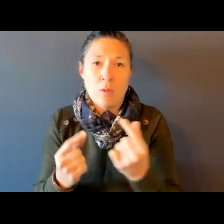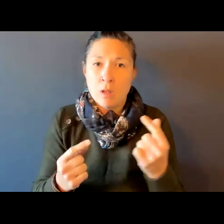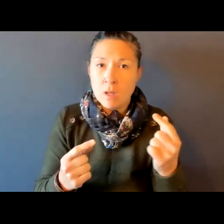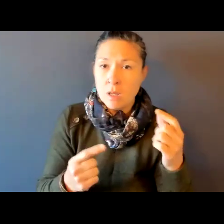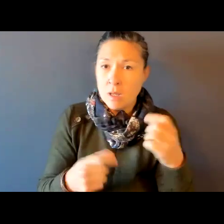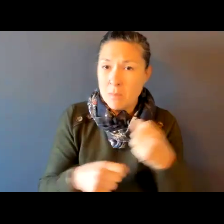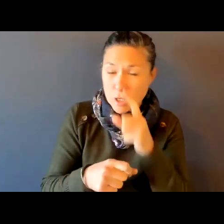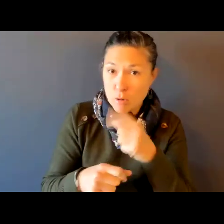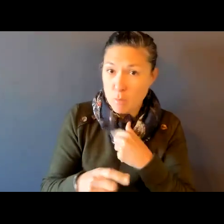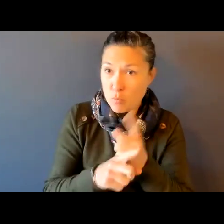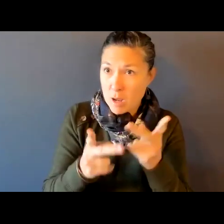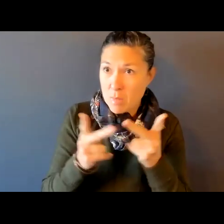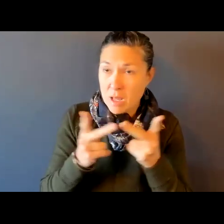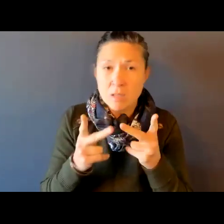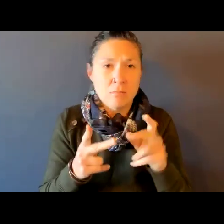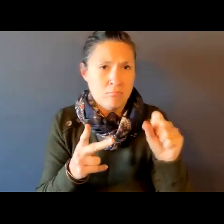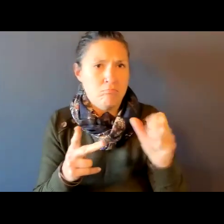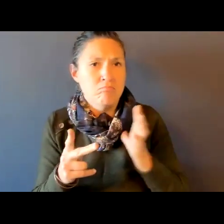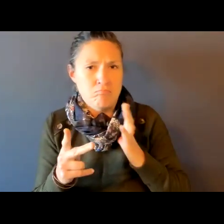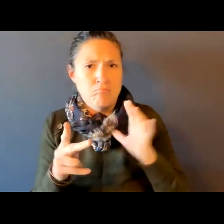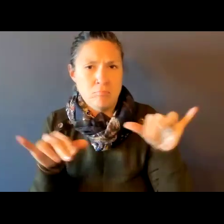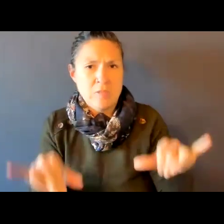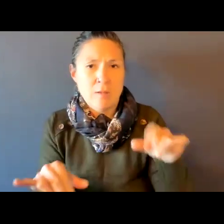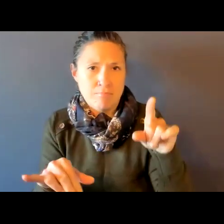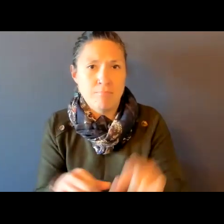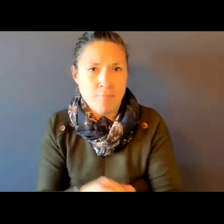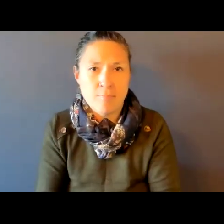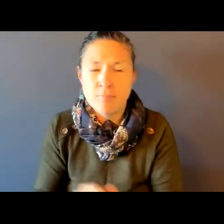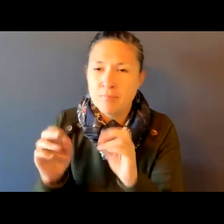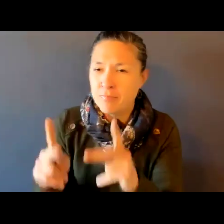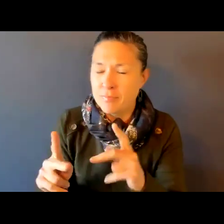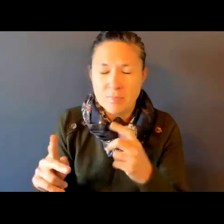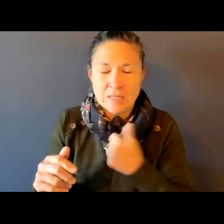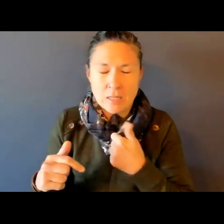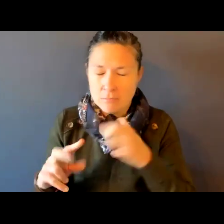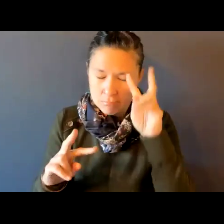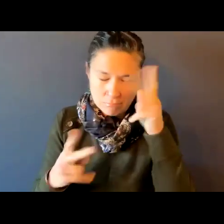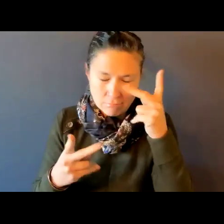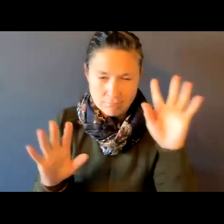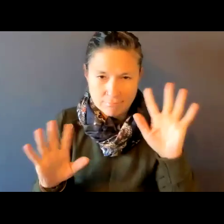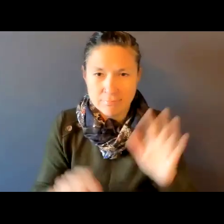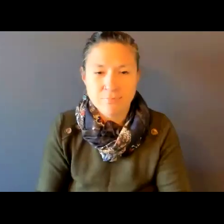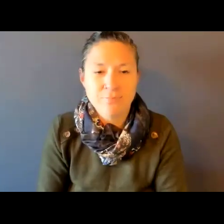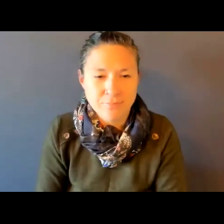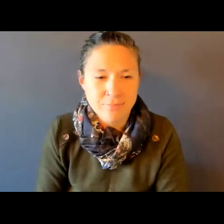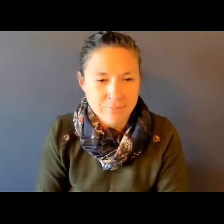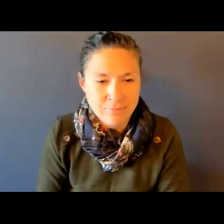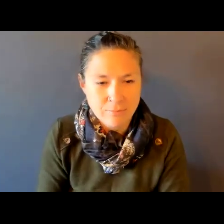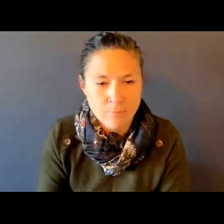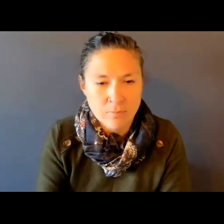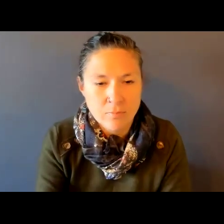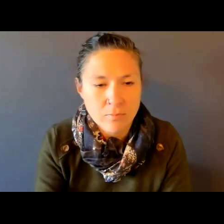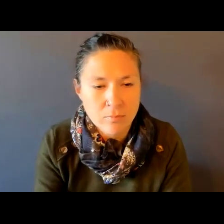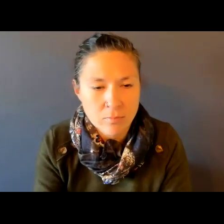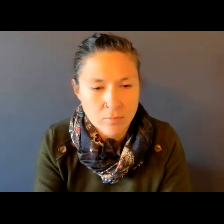spot? Yes, for right now, you're in the right spot. Okay. Scared Okay. me for a minute. No, you're all good. I'm texting